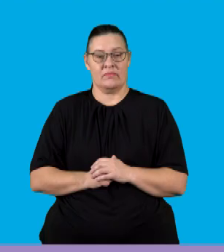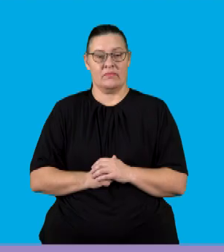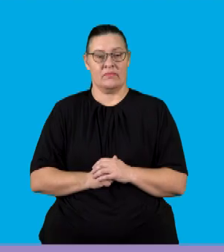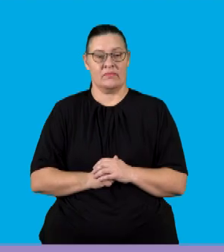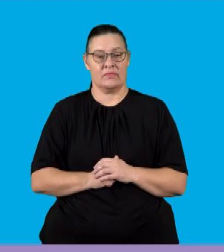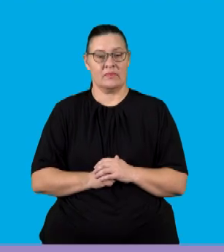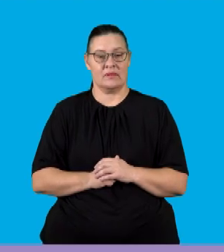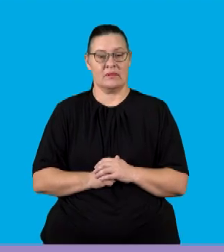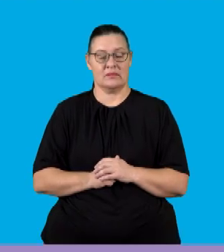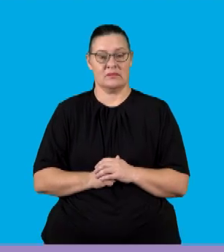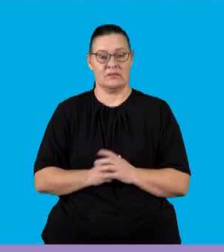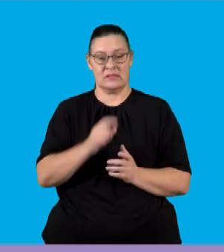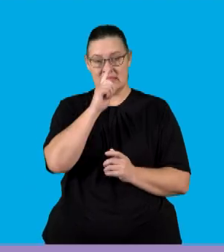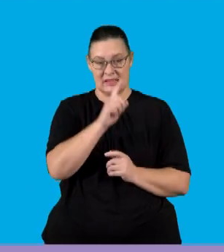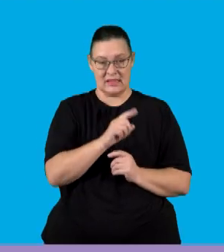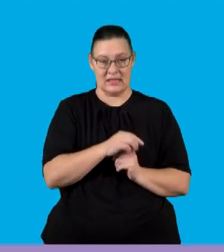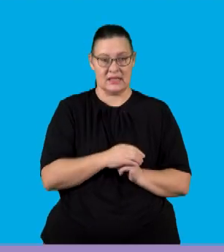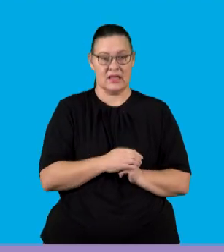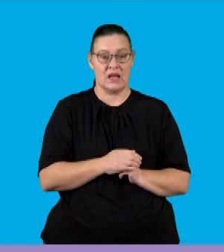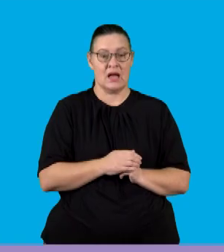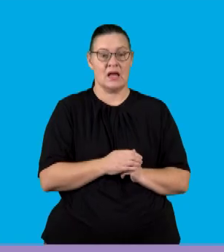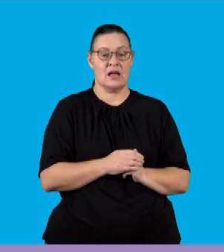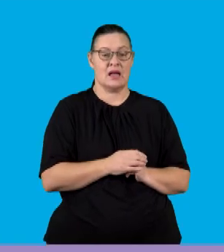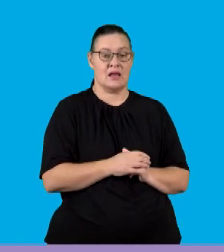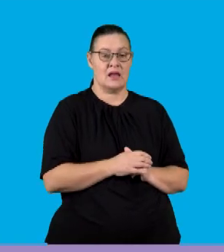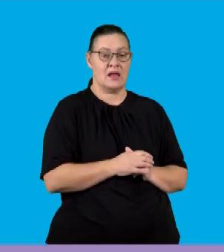8,130,000, well, we took that